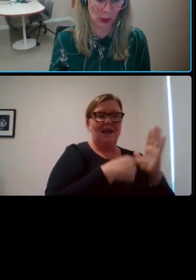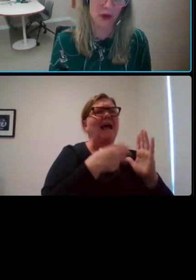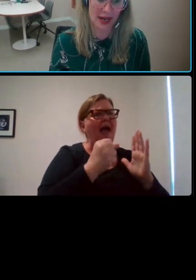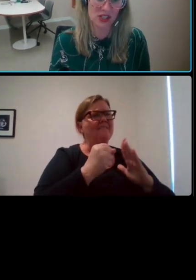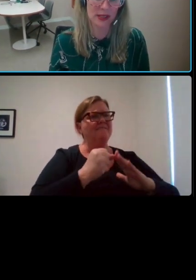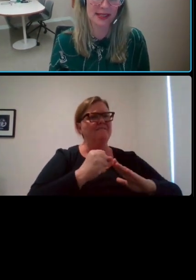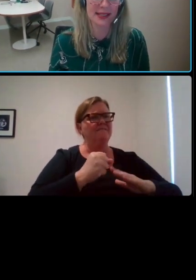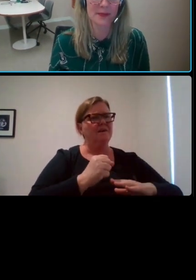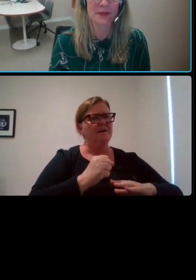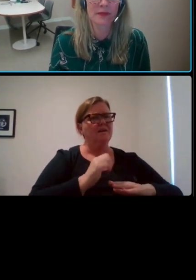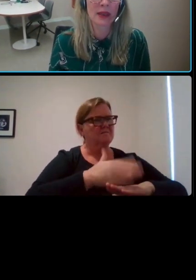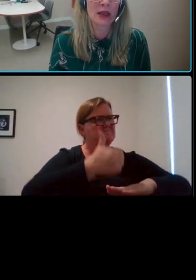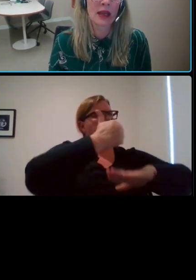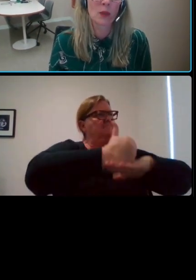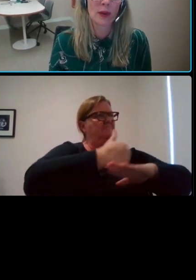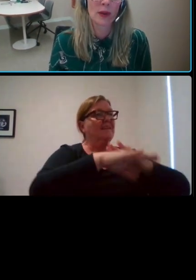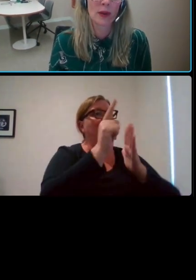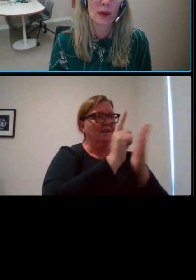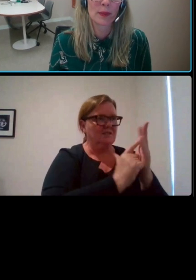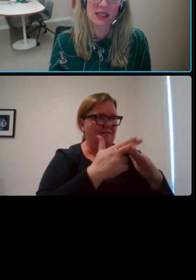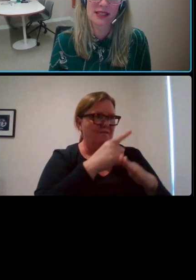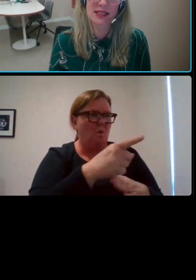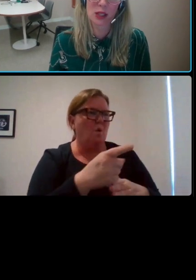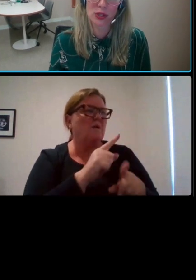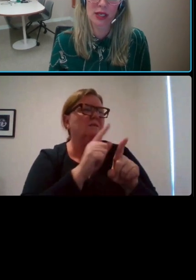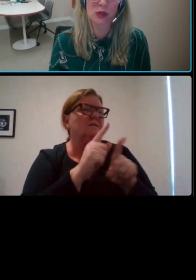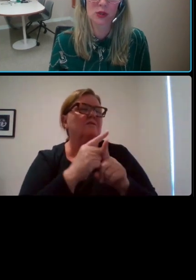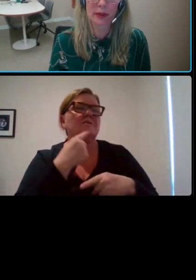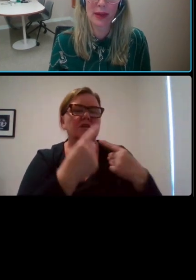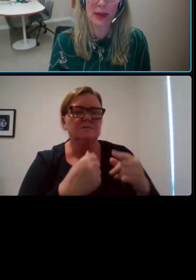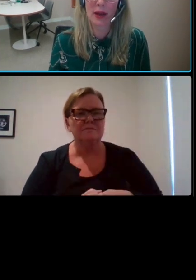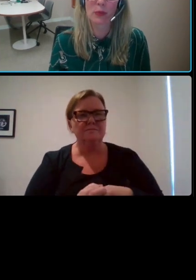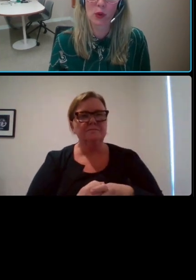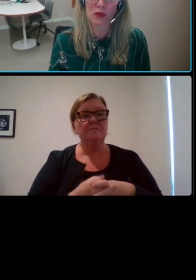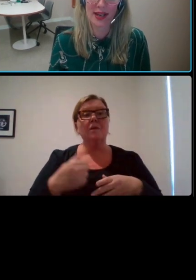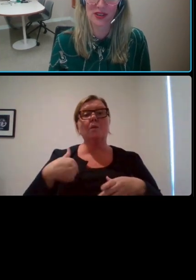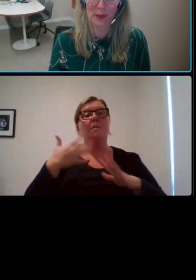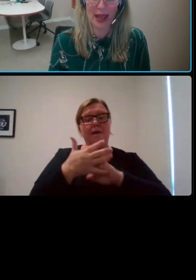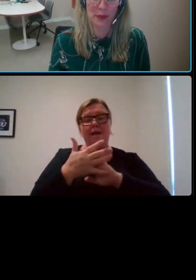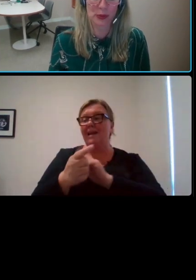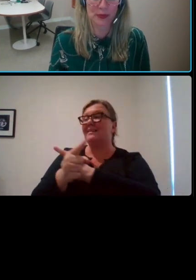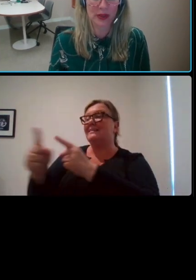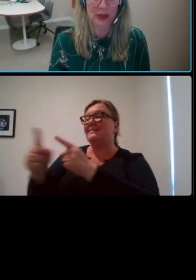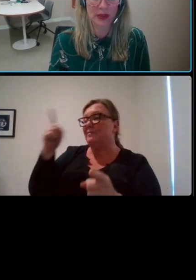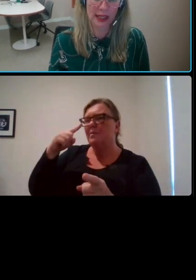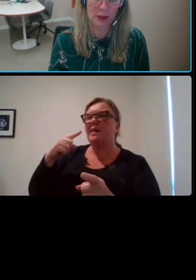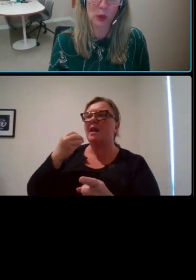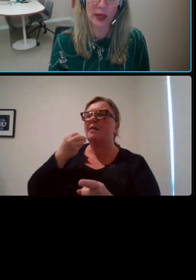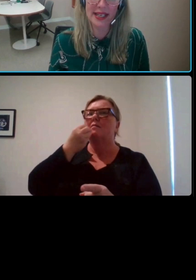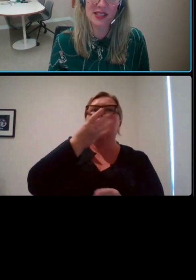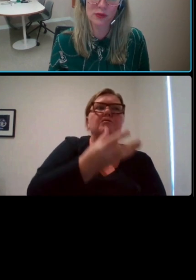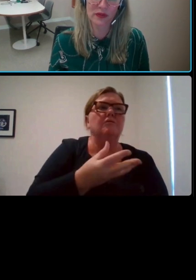whistleblower arrangements. We're proposing that a disclosure could be made by a broad range of people,